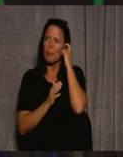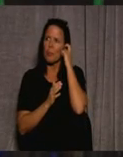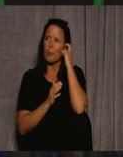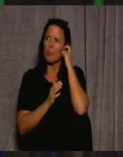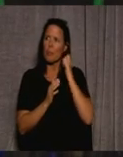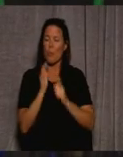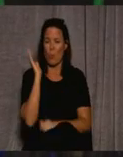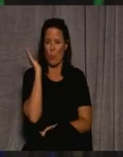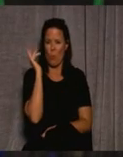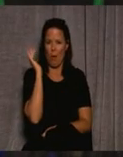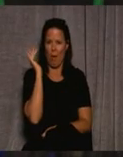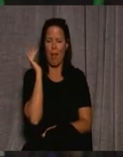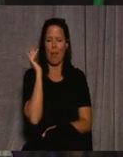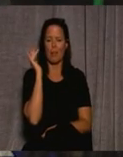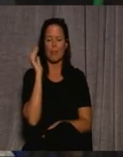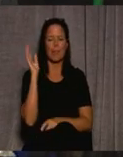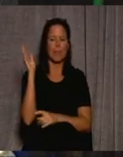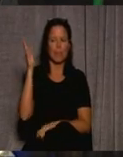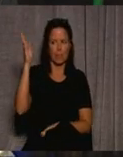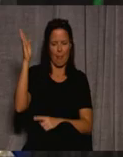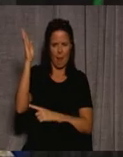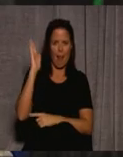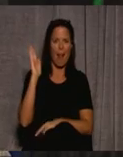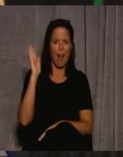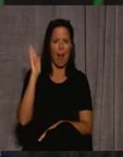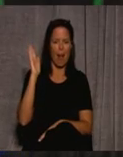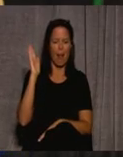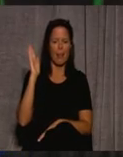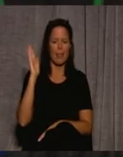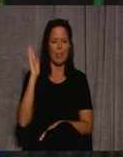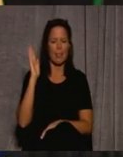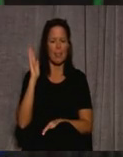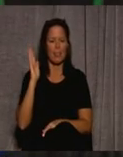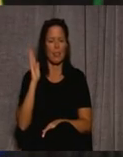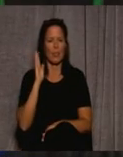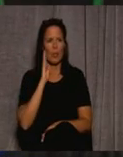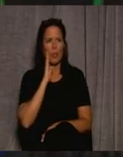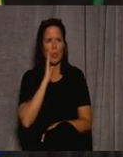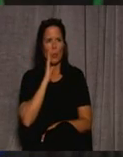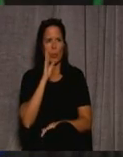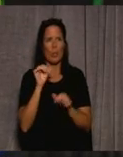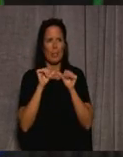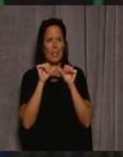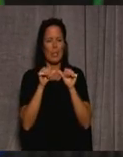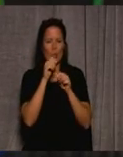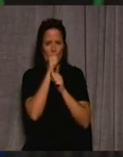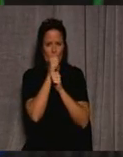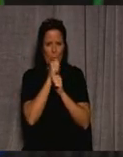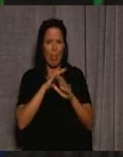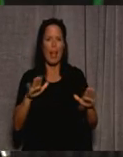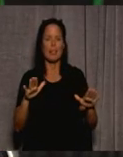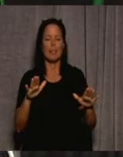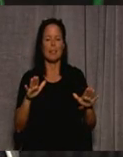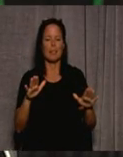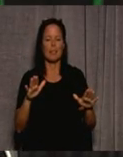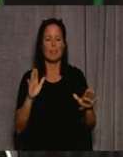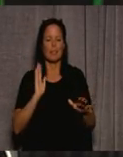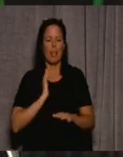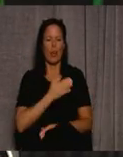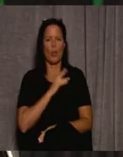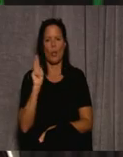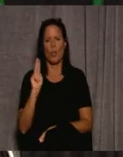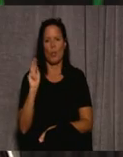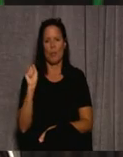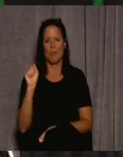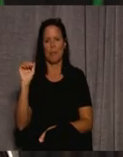so that God may always continue to bless this, our United